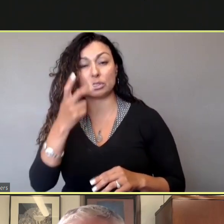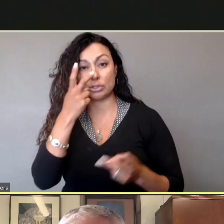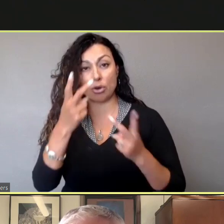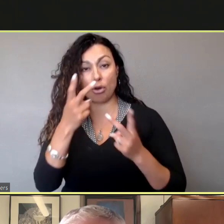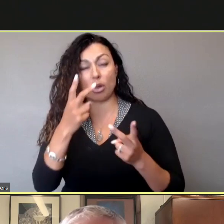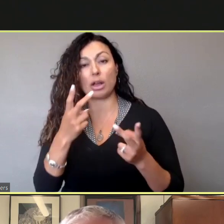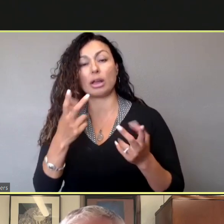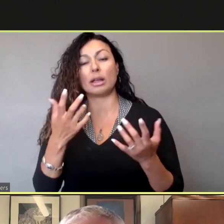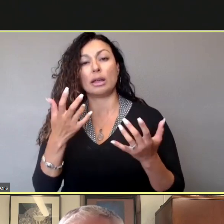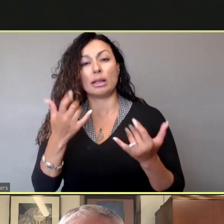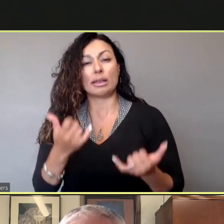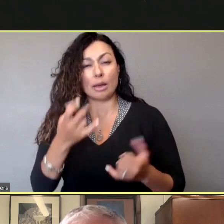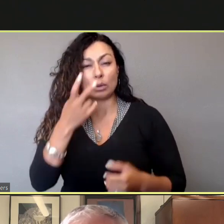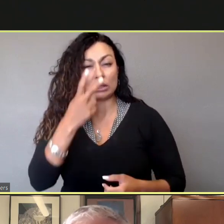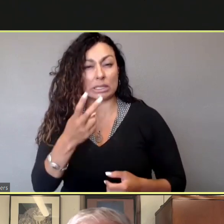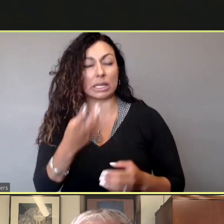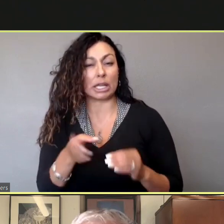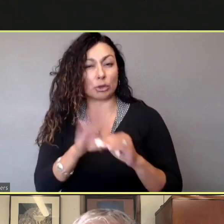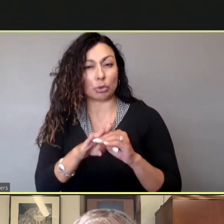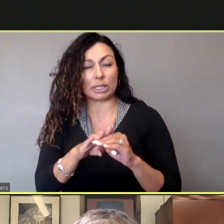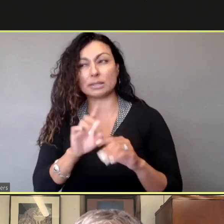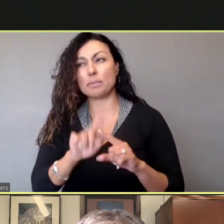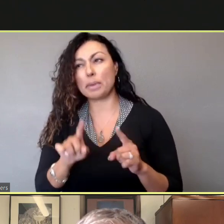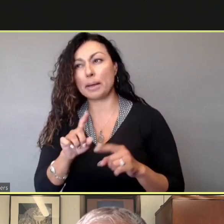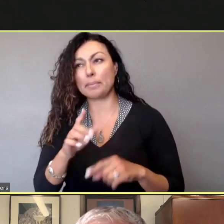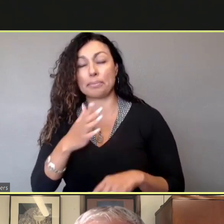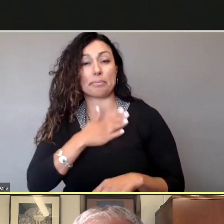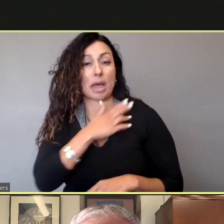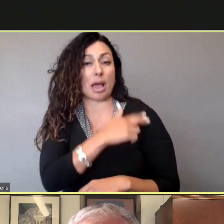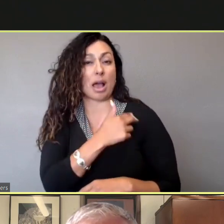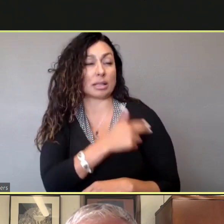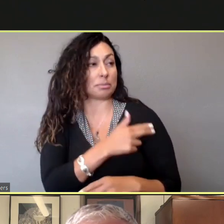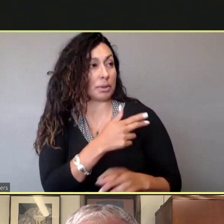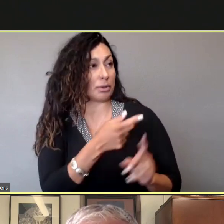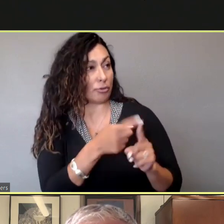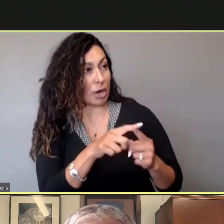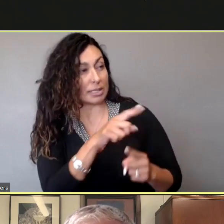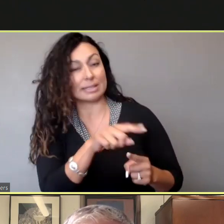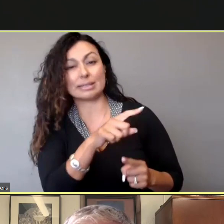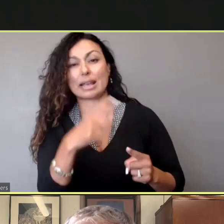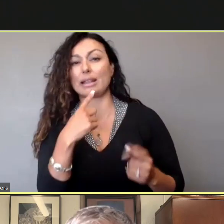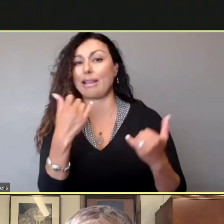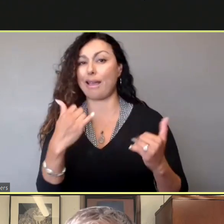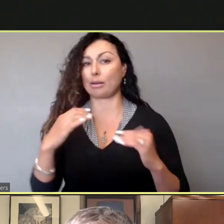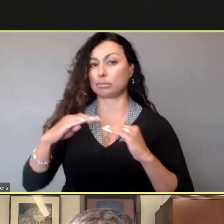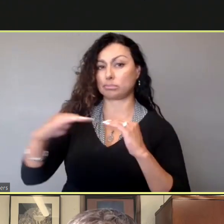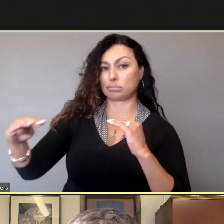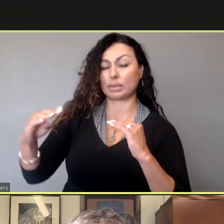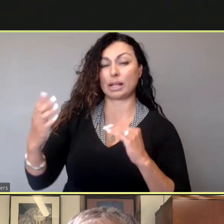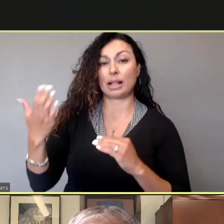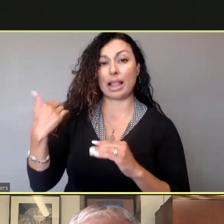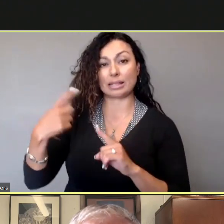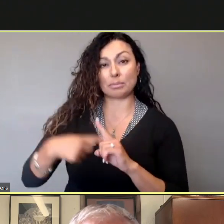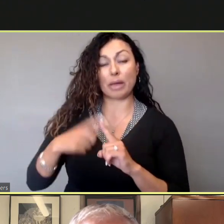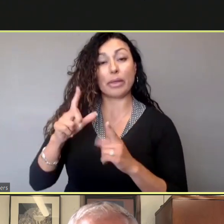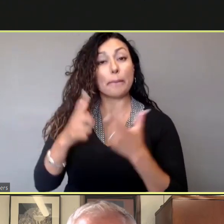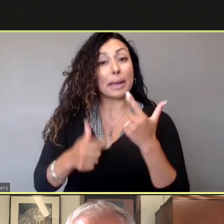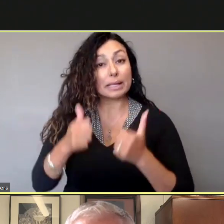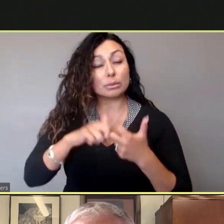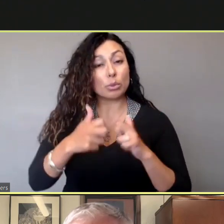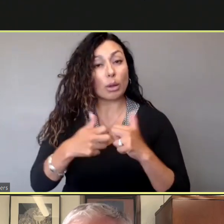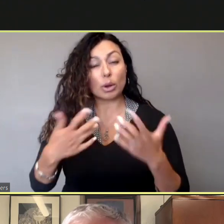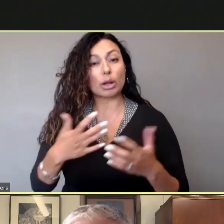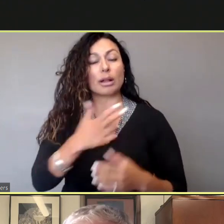seeing an increase, but my hospital colleagues tell me that they plateaued. Last month, their main problem was